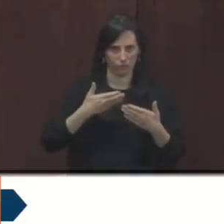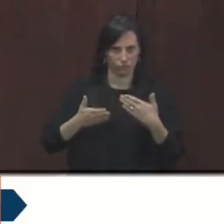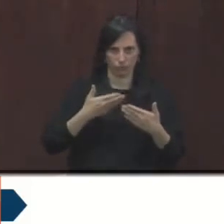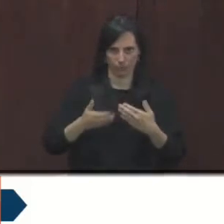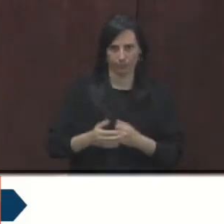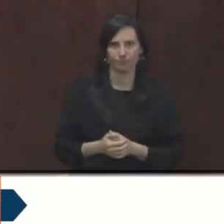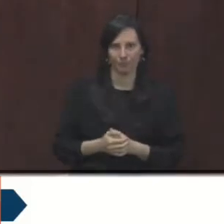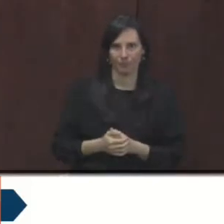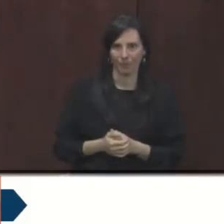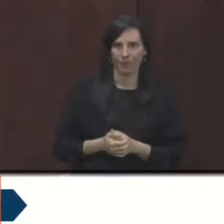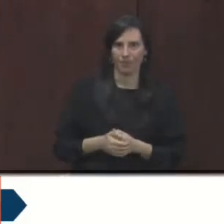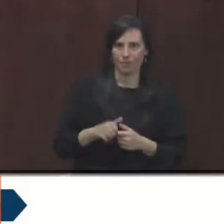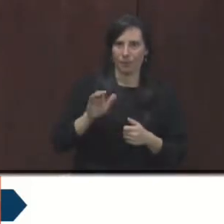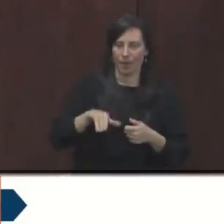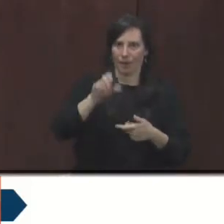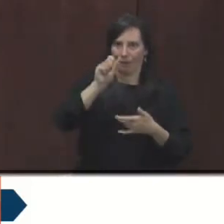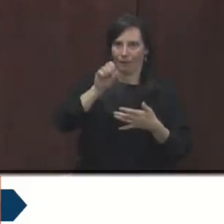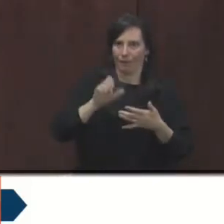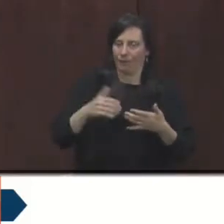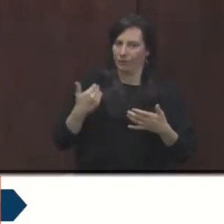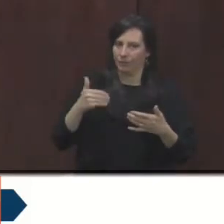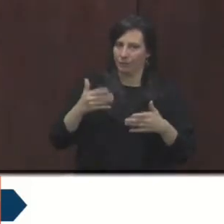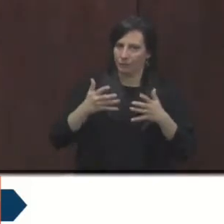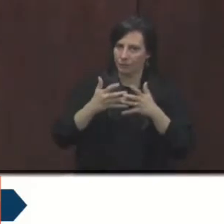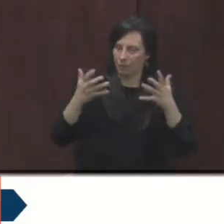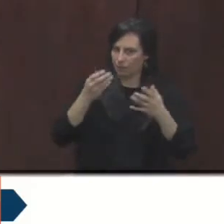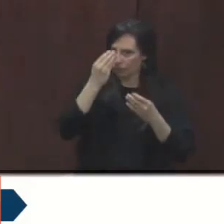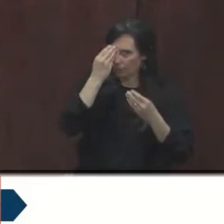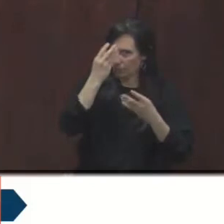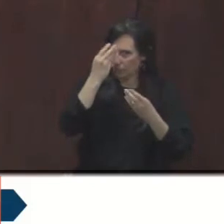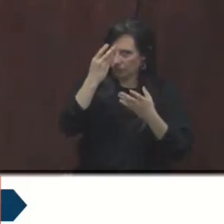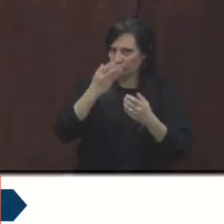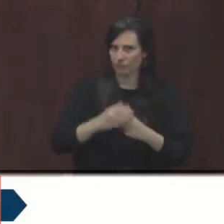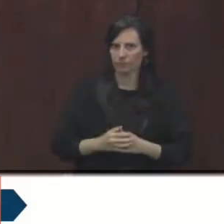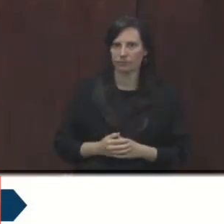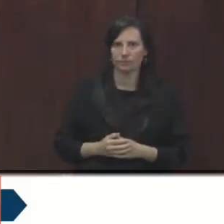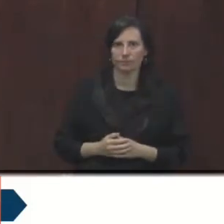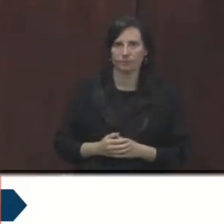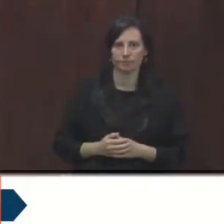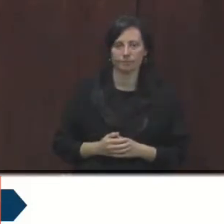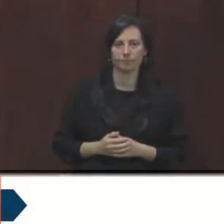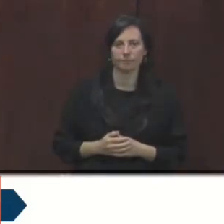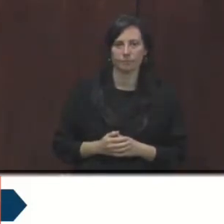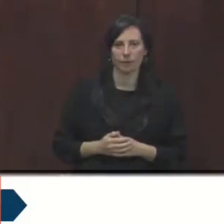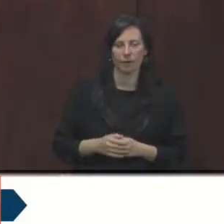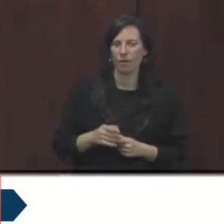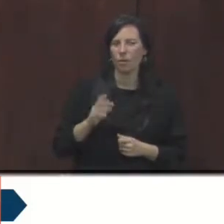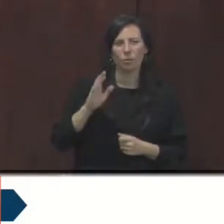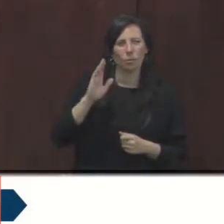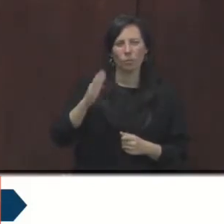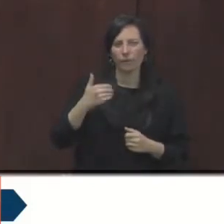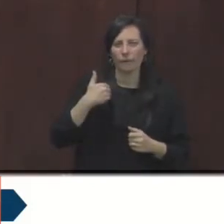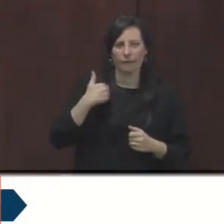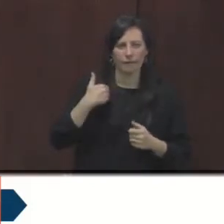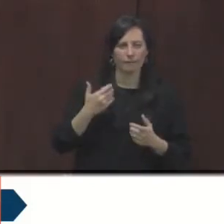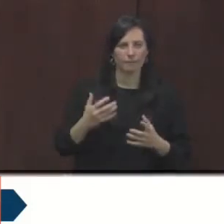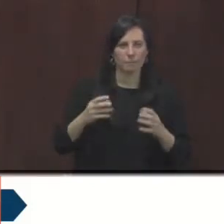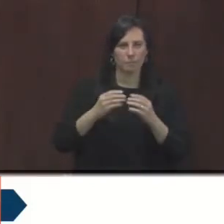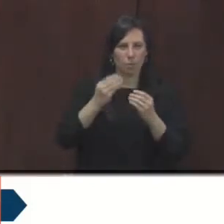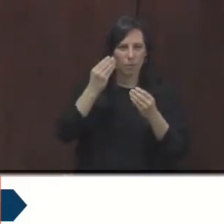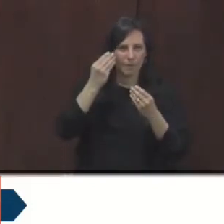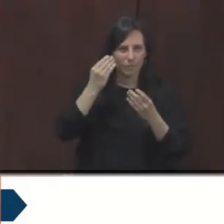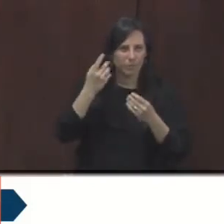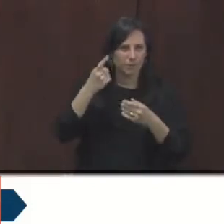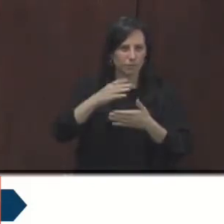So a lot to digest there. There is likely to be more information and much more of that detailed information for